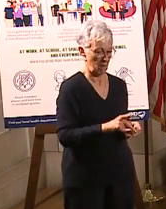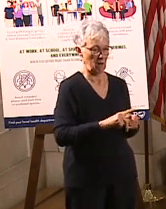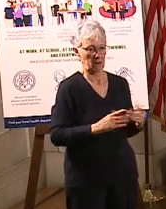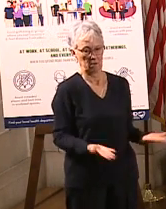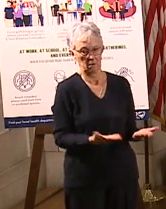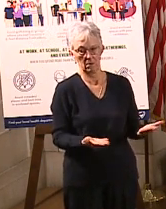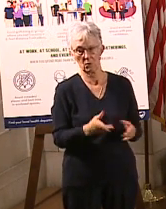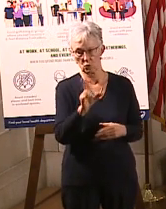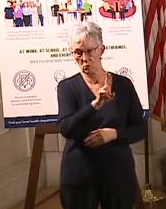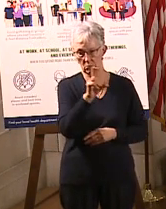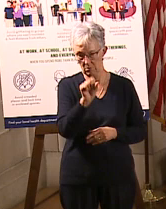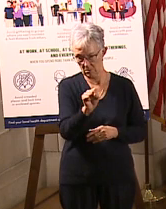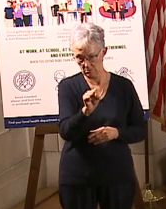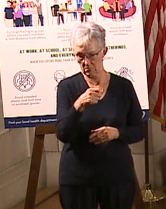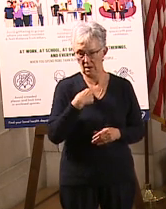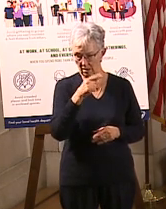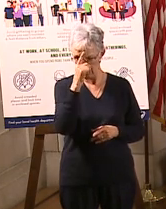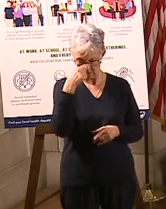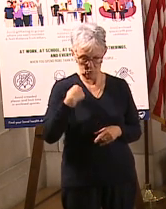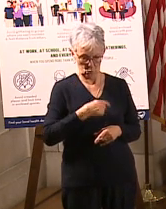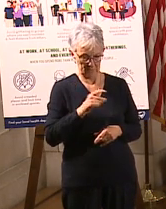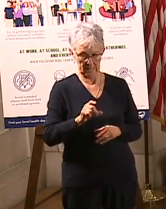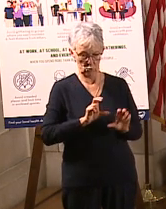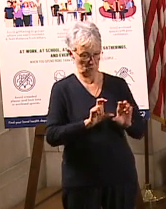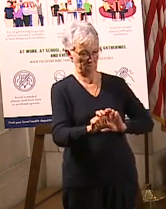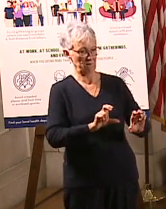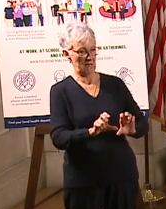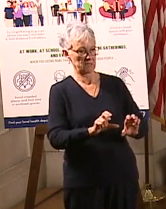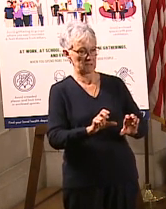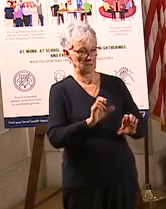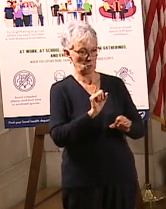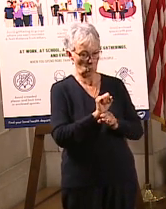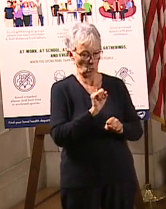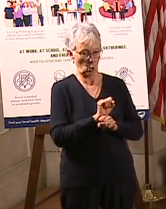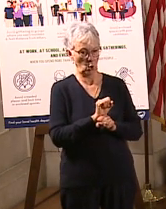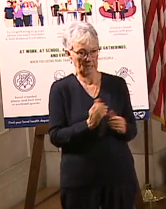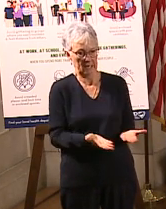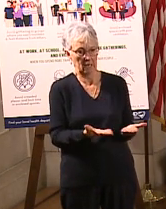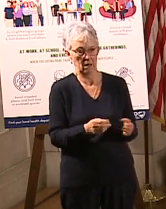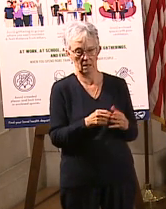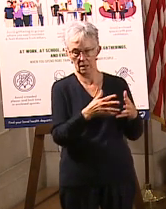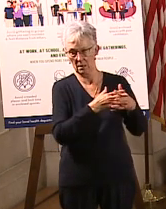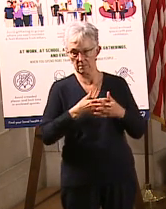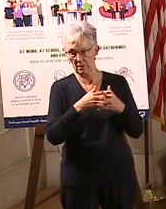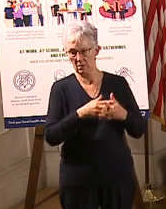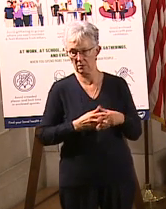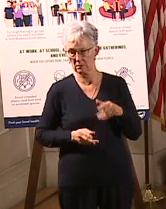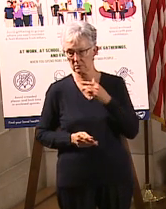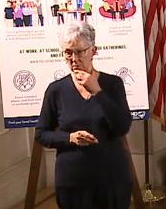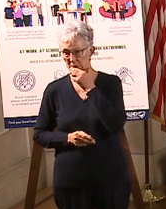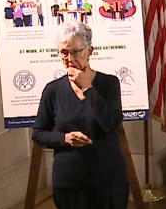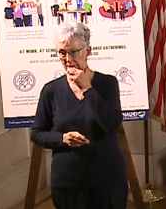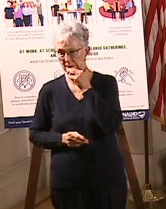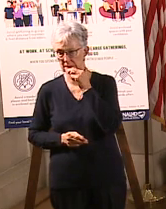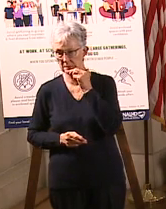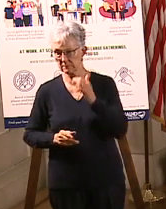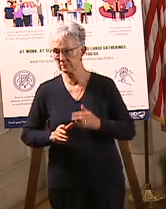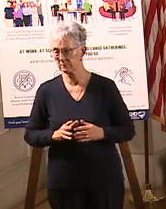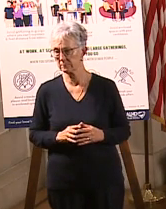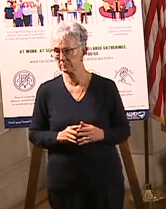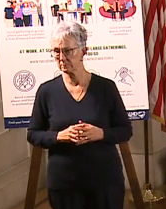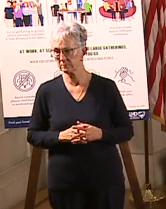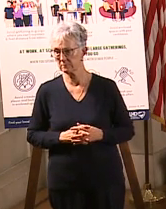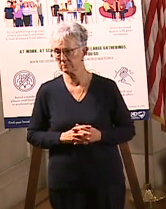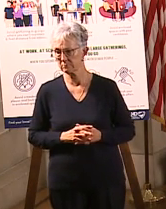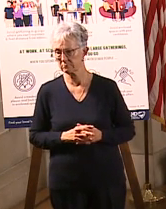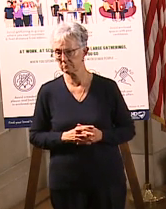that we make sure that we're creating jobs for Americans. Paul Hamels has a series of questions. He says Nebraska appears to have dodged a